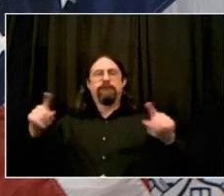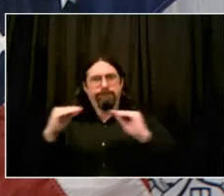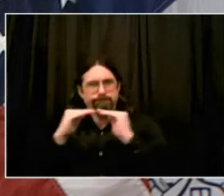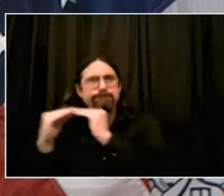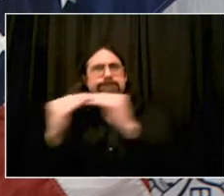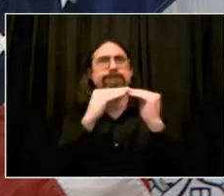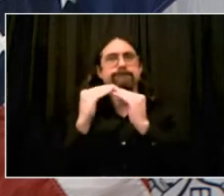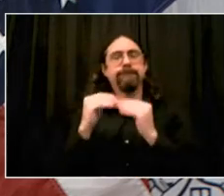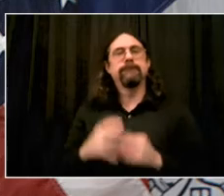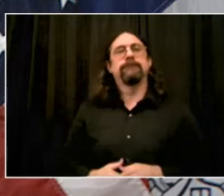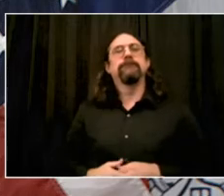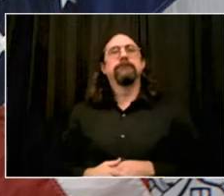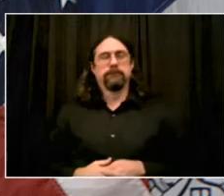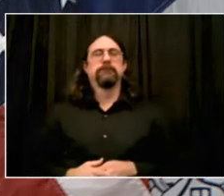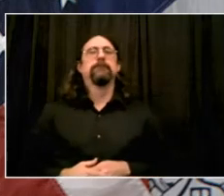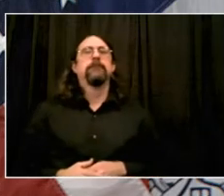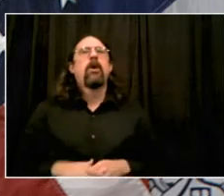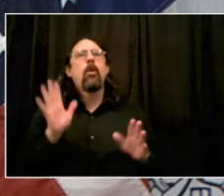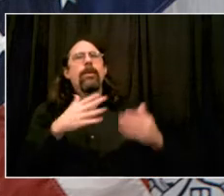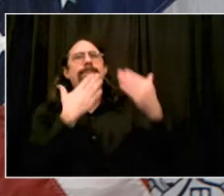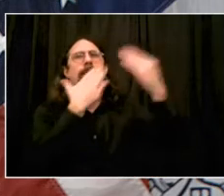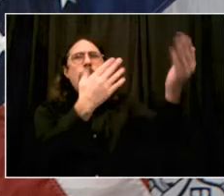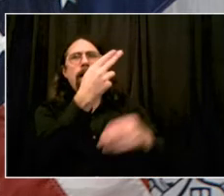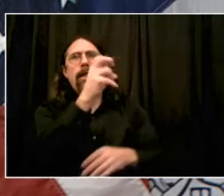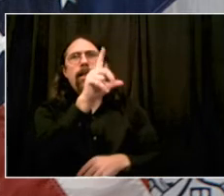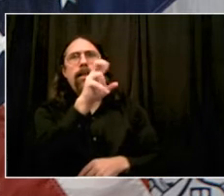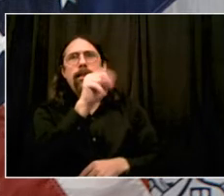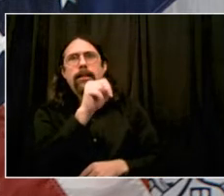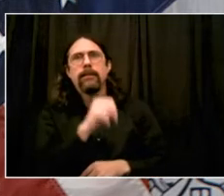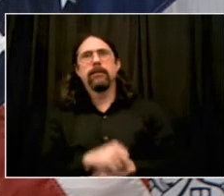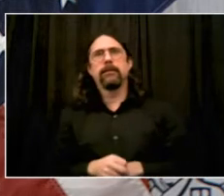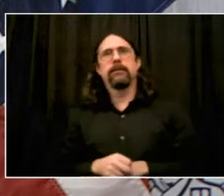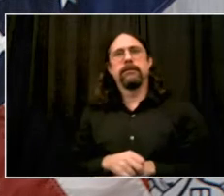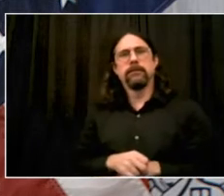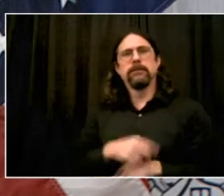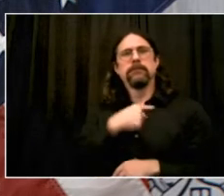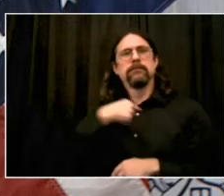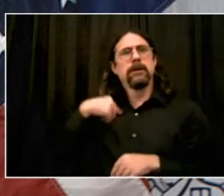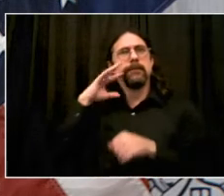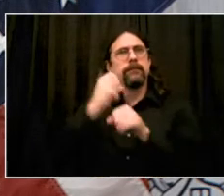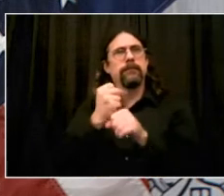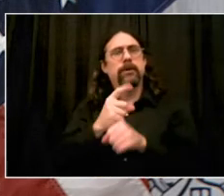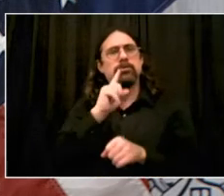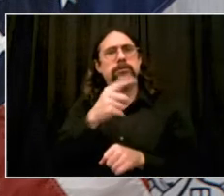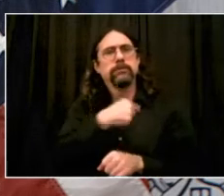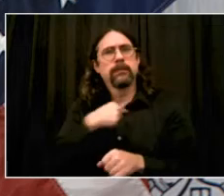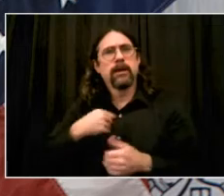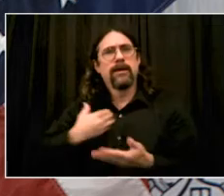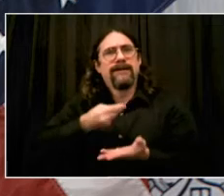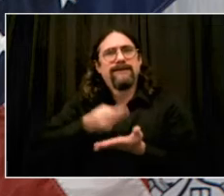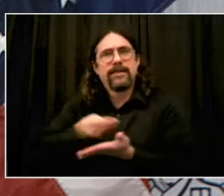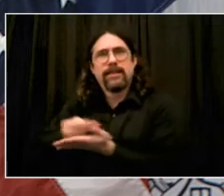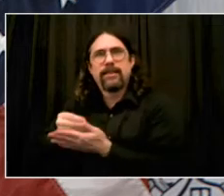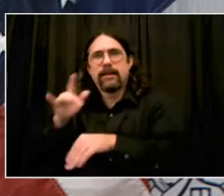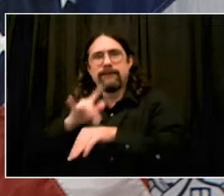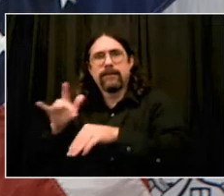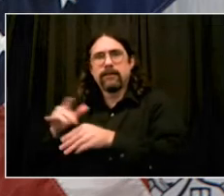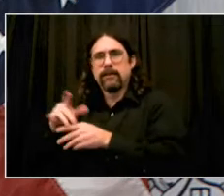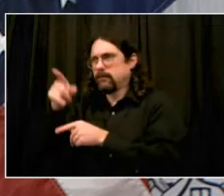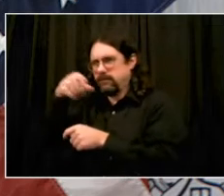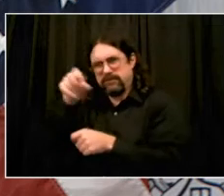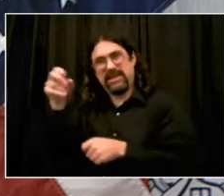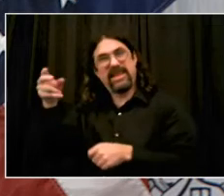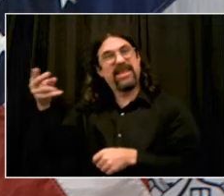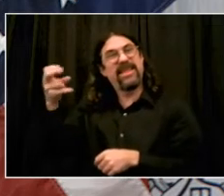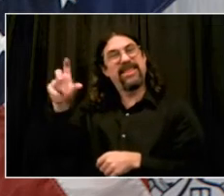also have a desire to make this a really big new movement that will affect us for generations to come. And to